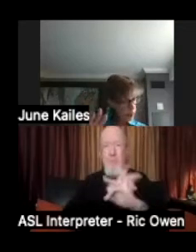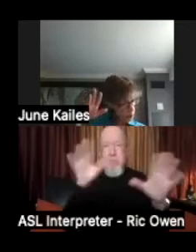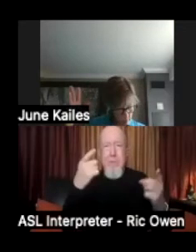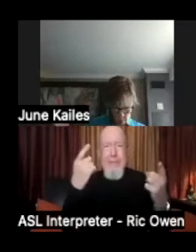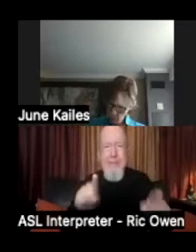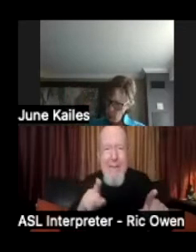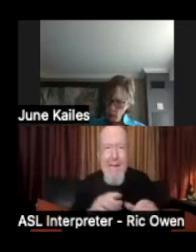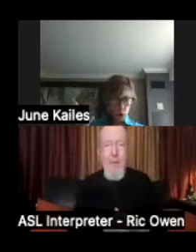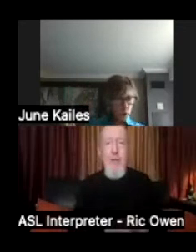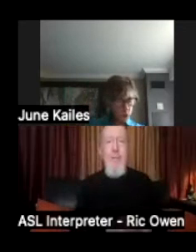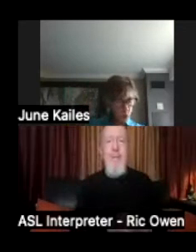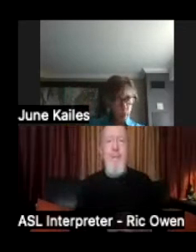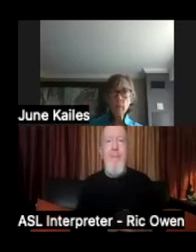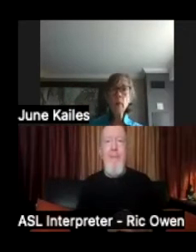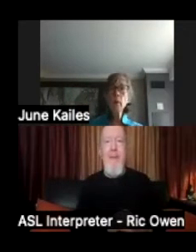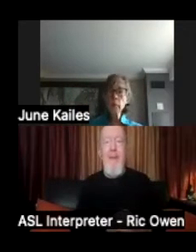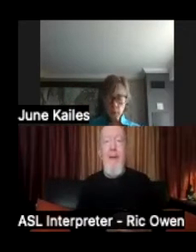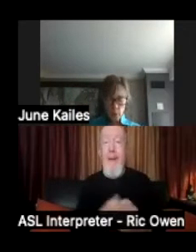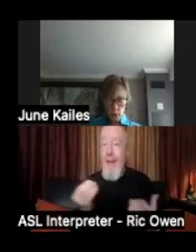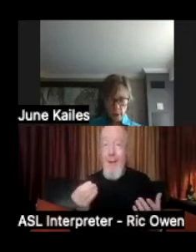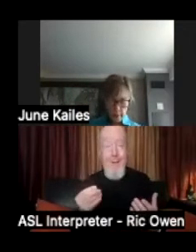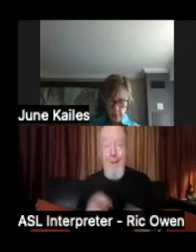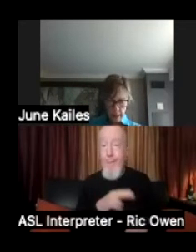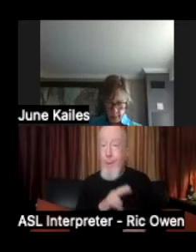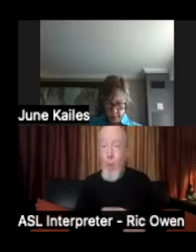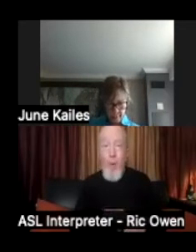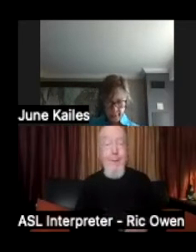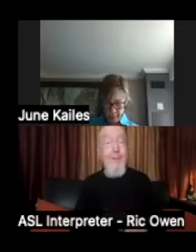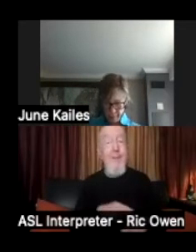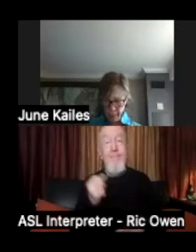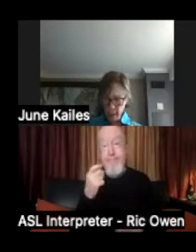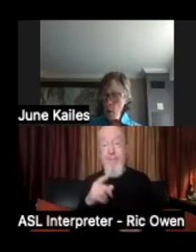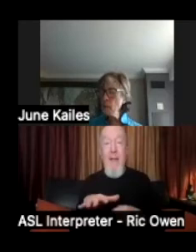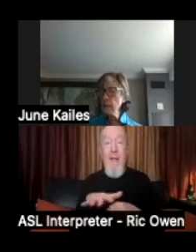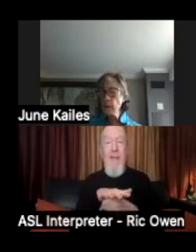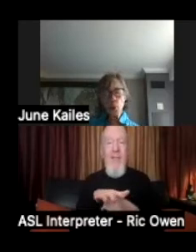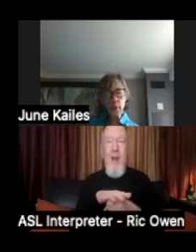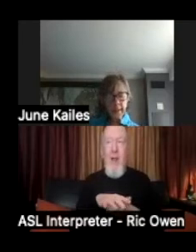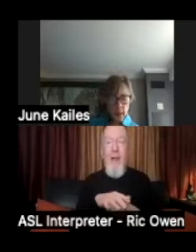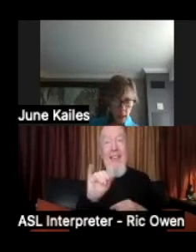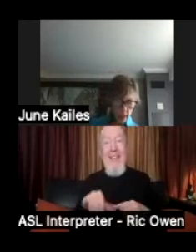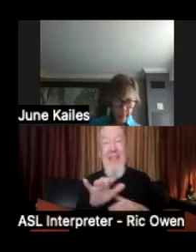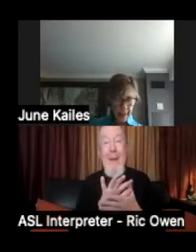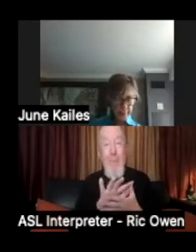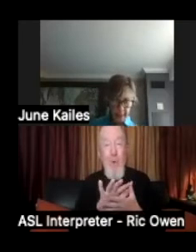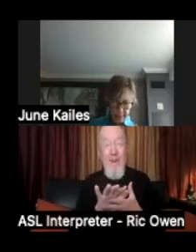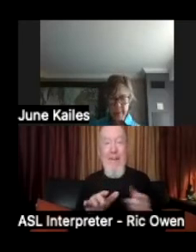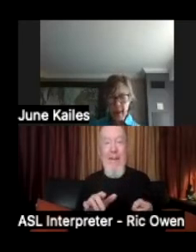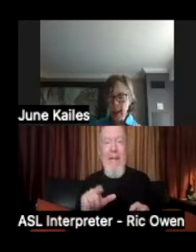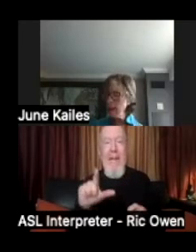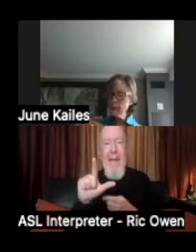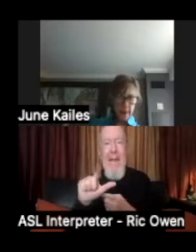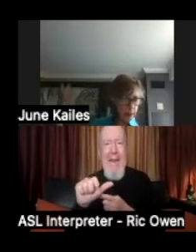the true to form, the local government, I think it was LA, was totally